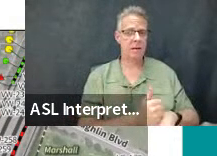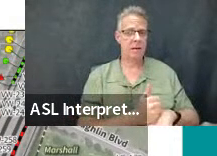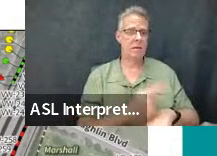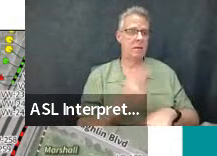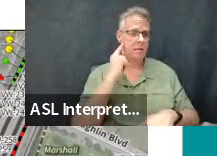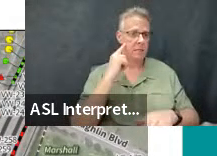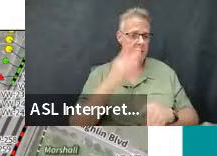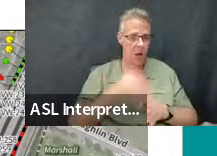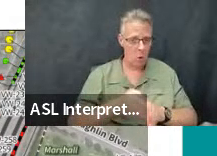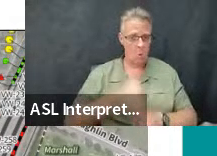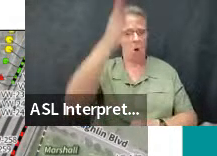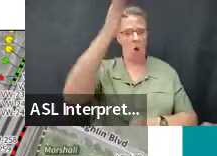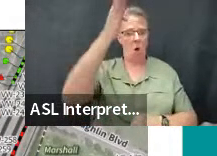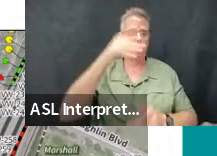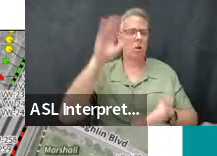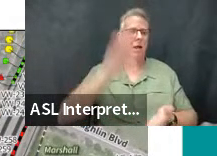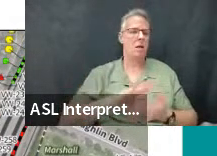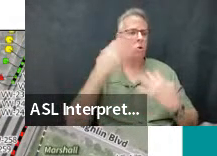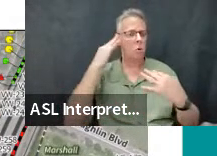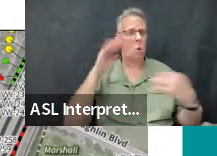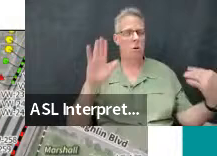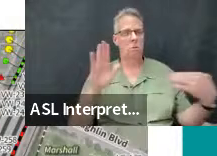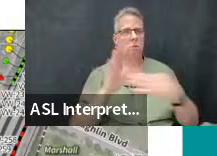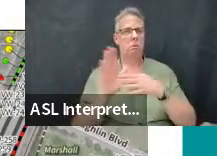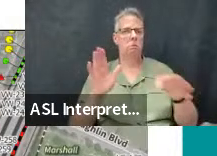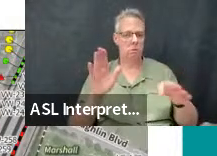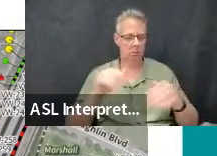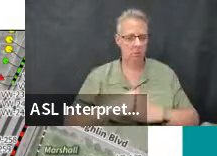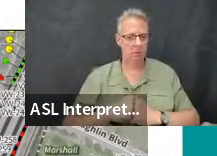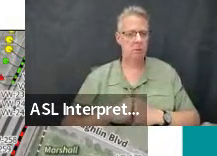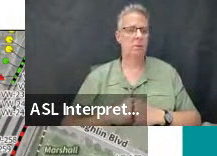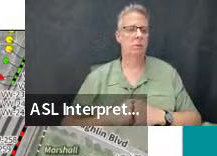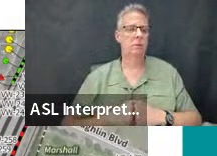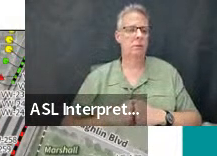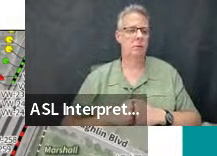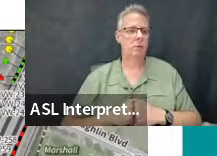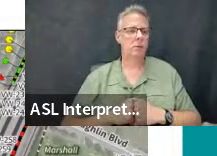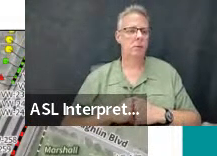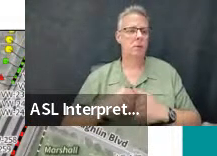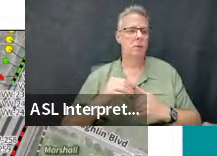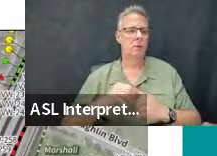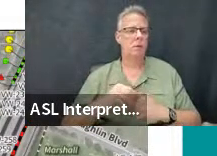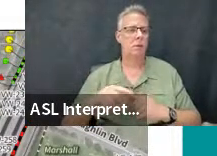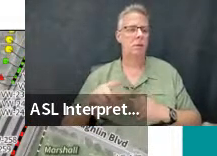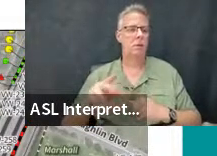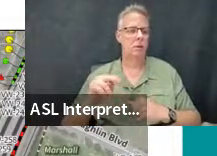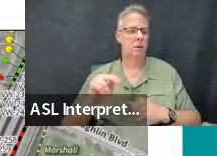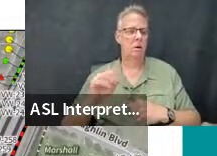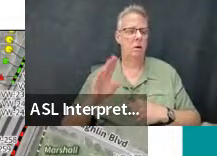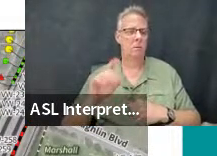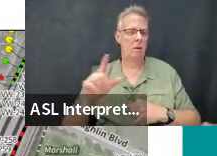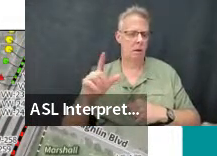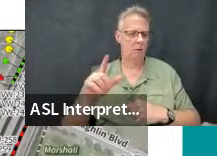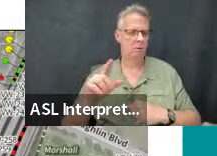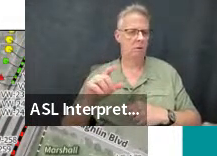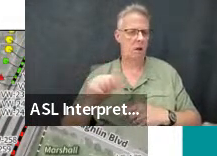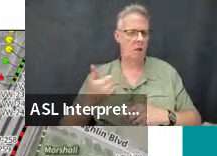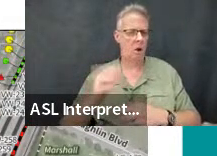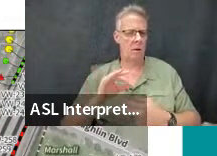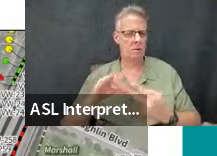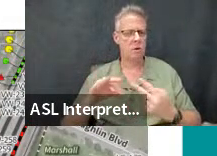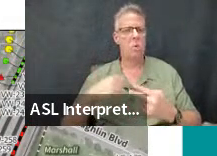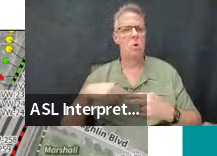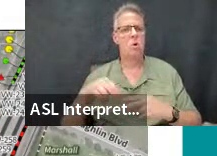walls as mitigation. In the no-build situation, in the no-build alternative, we